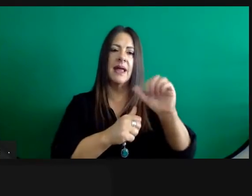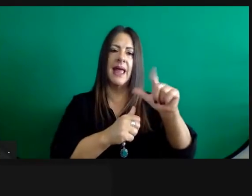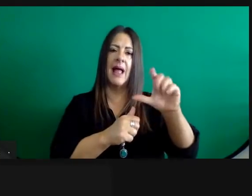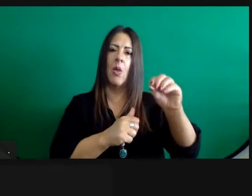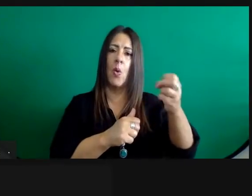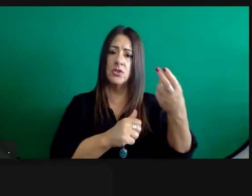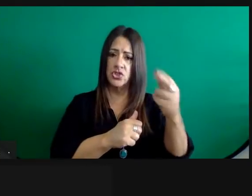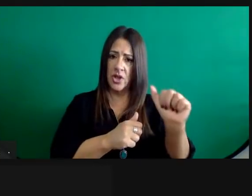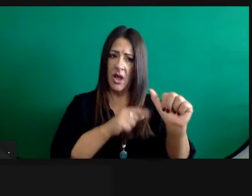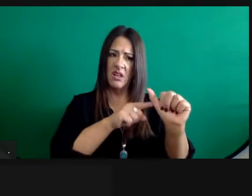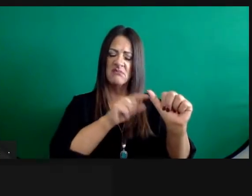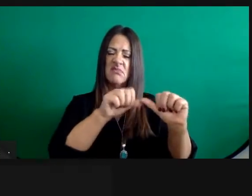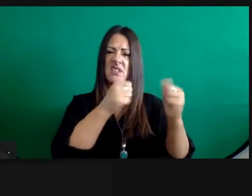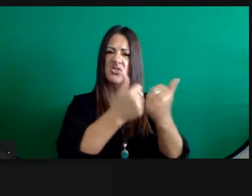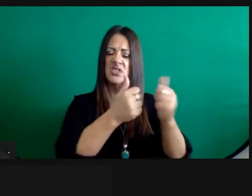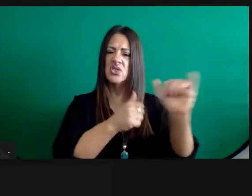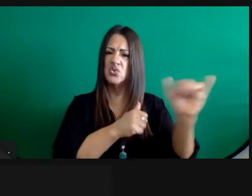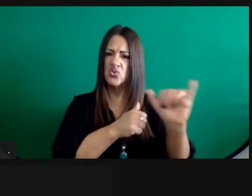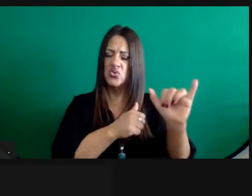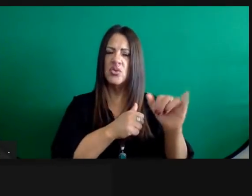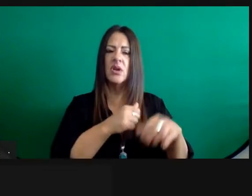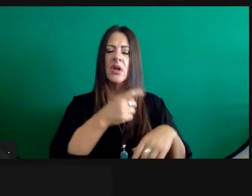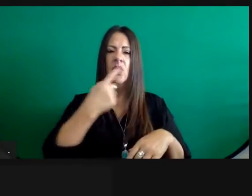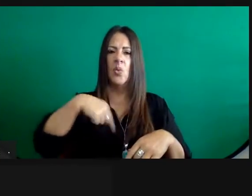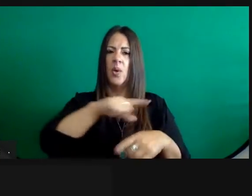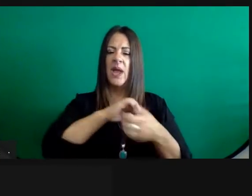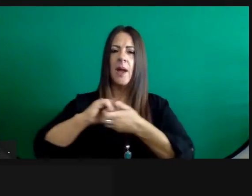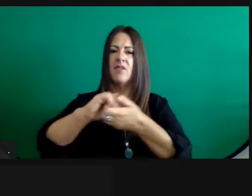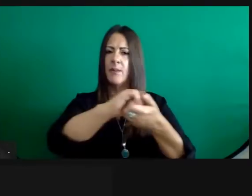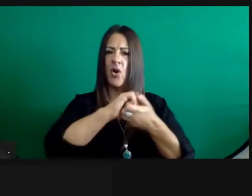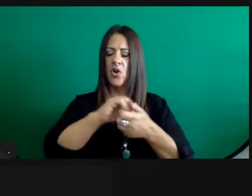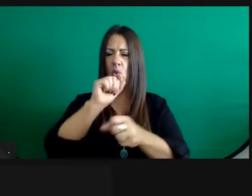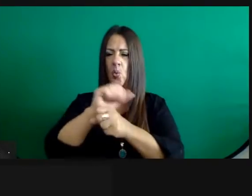and other health partners in those regions throughout the state.